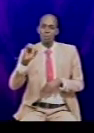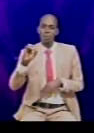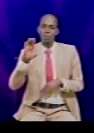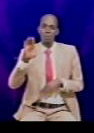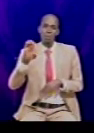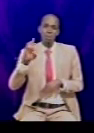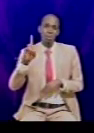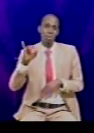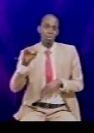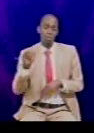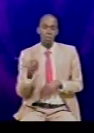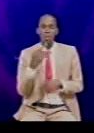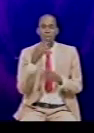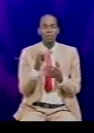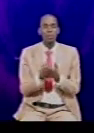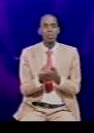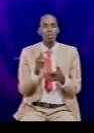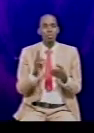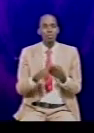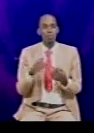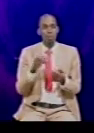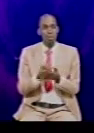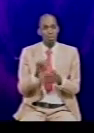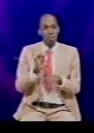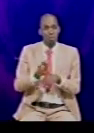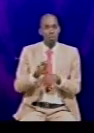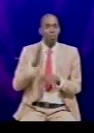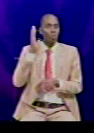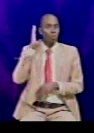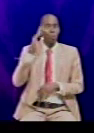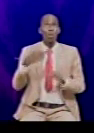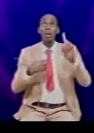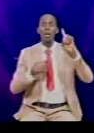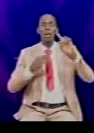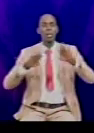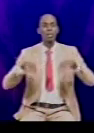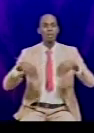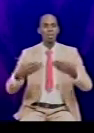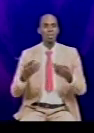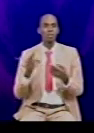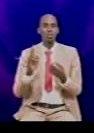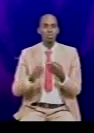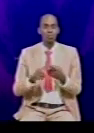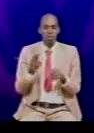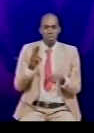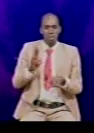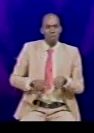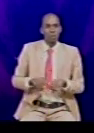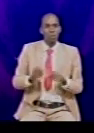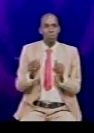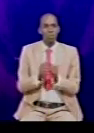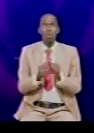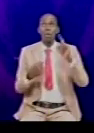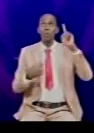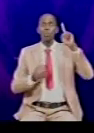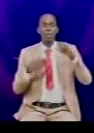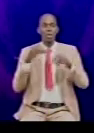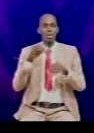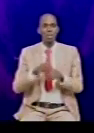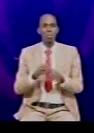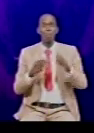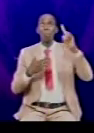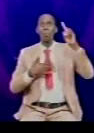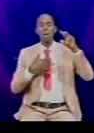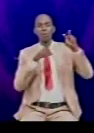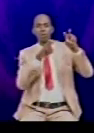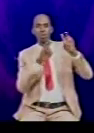I grant to sit with me in my throne, to him that overcometh, even to